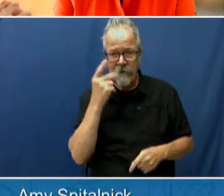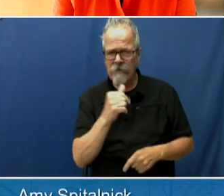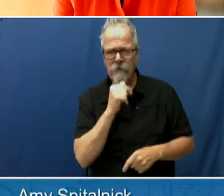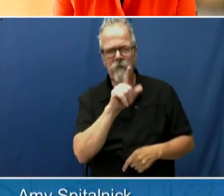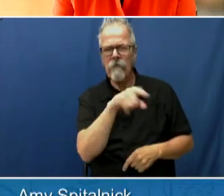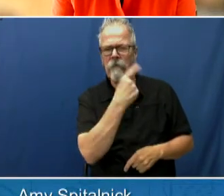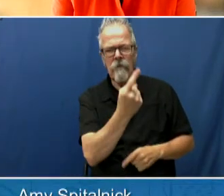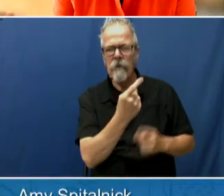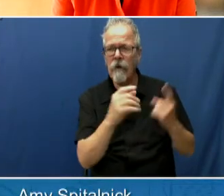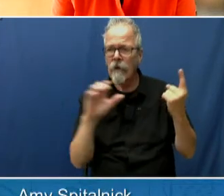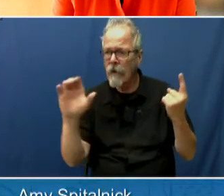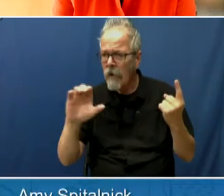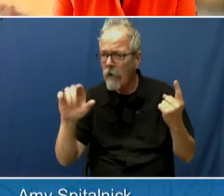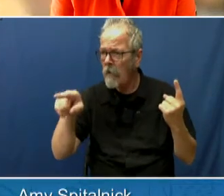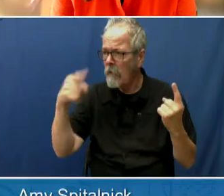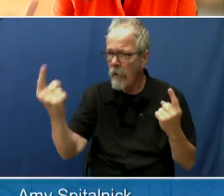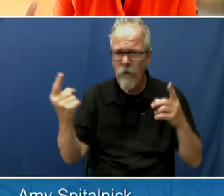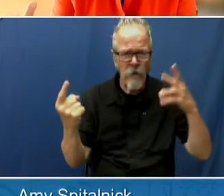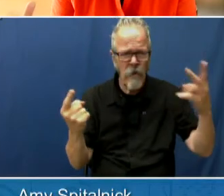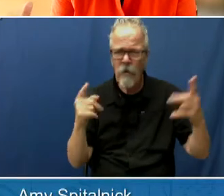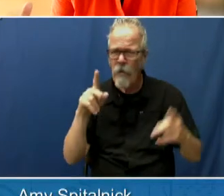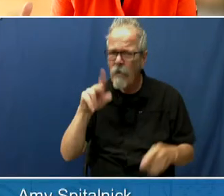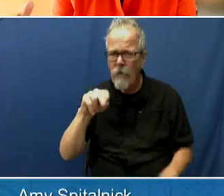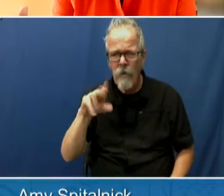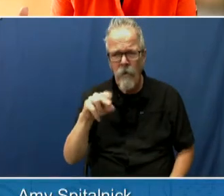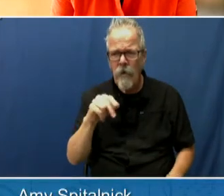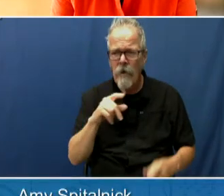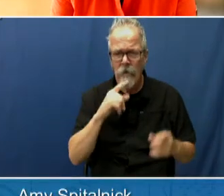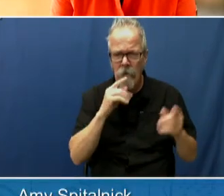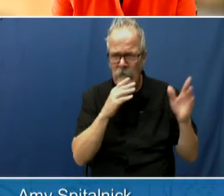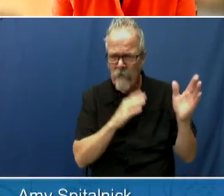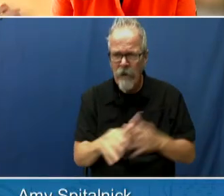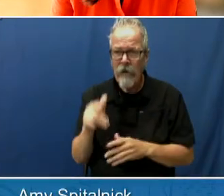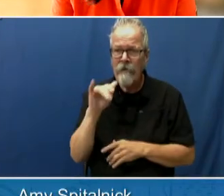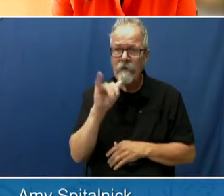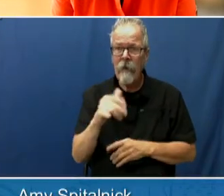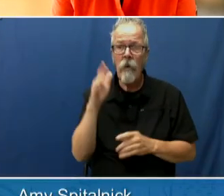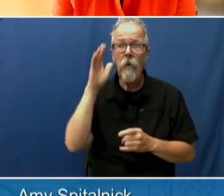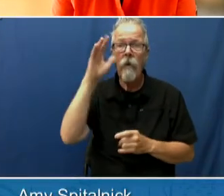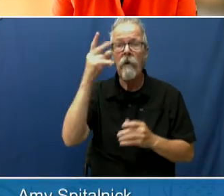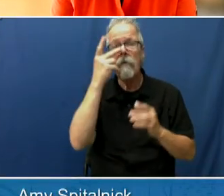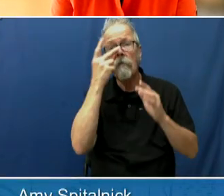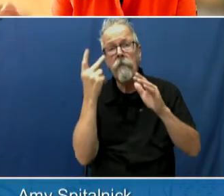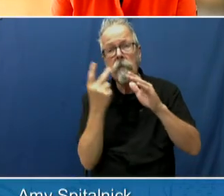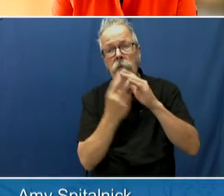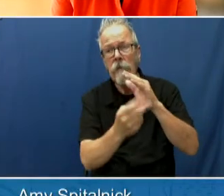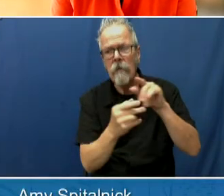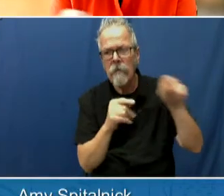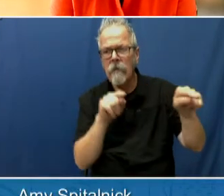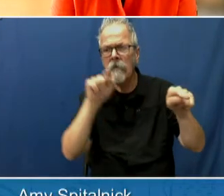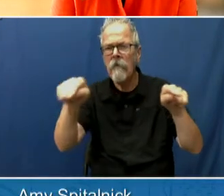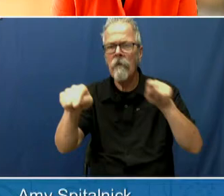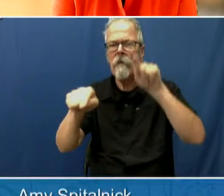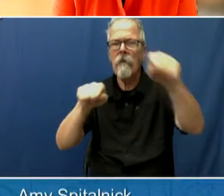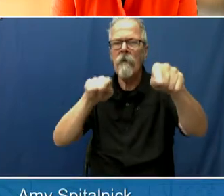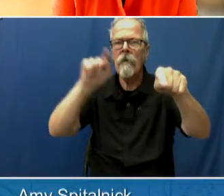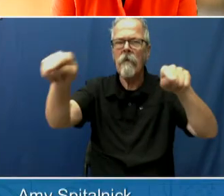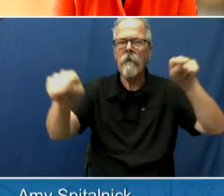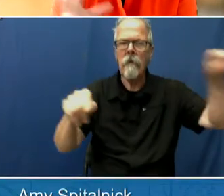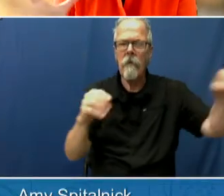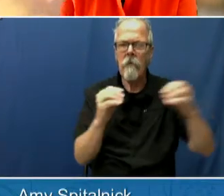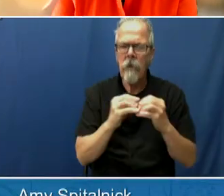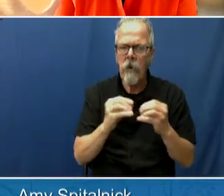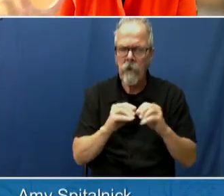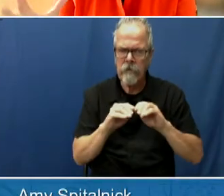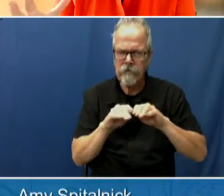isolated incident, but rather a preview of what's followed in our communities and in our country. The